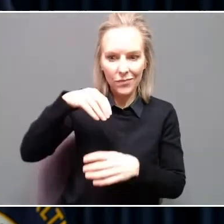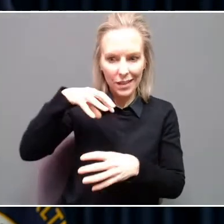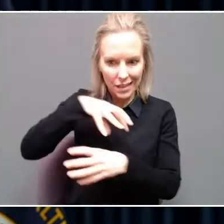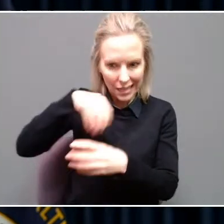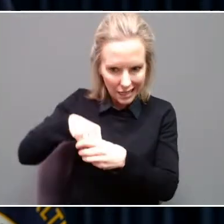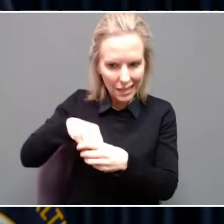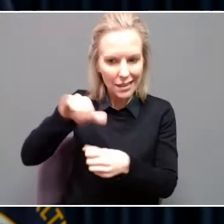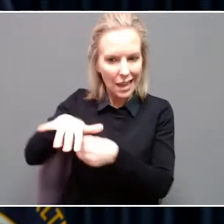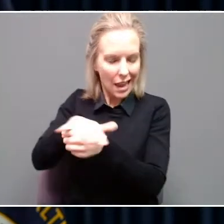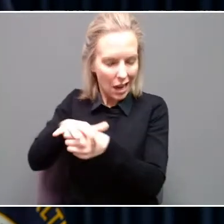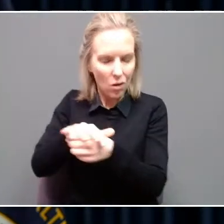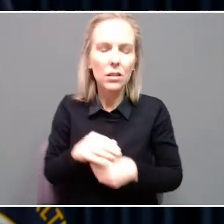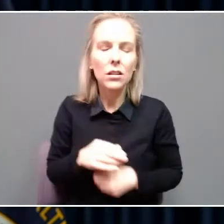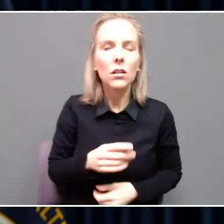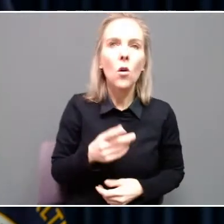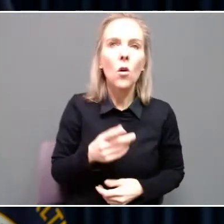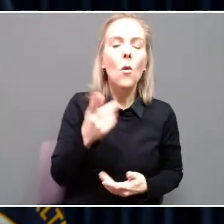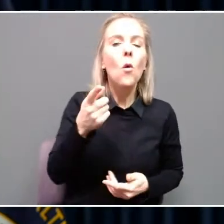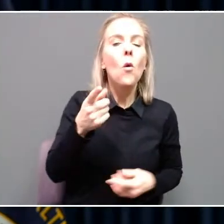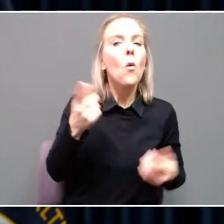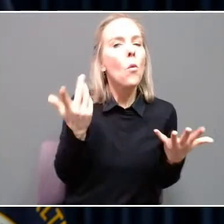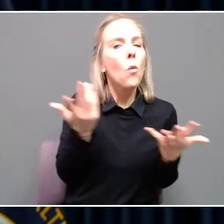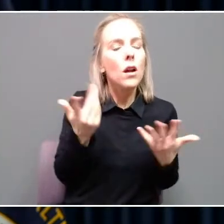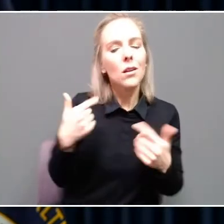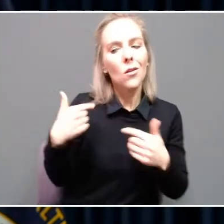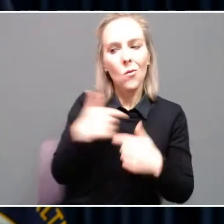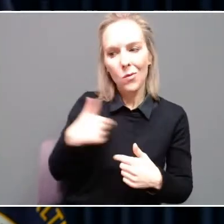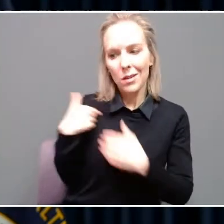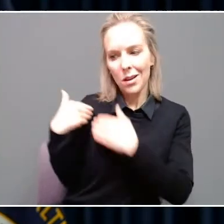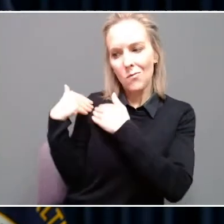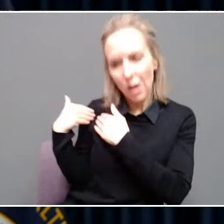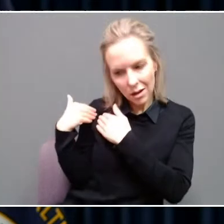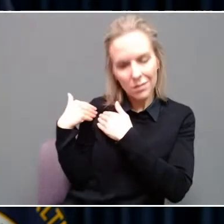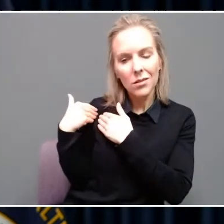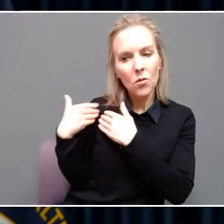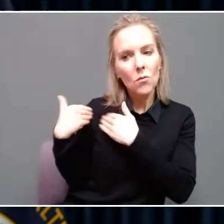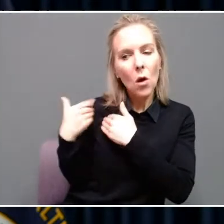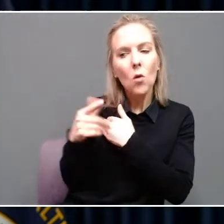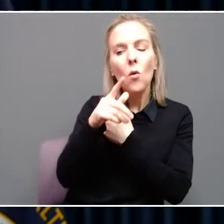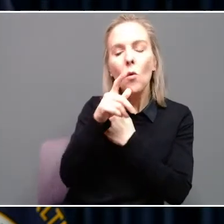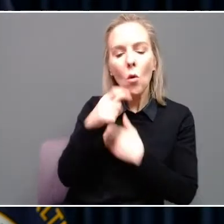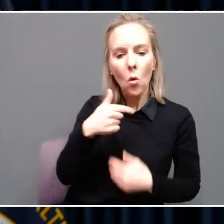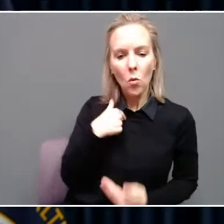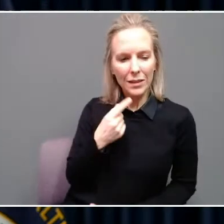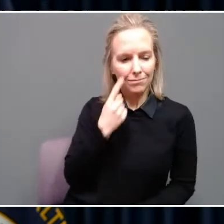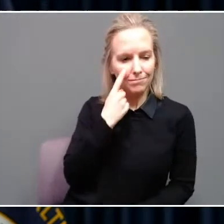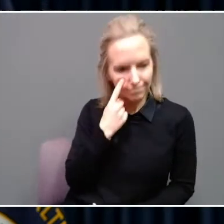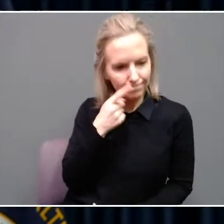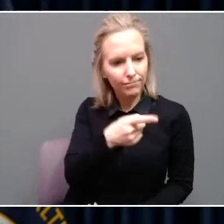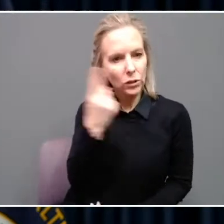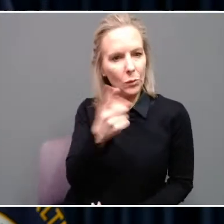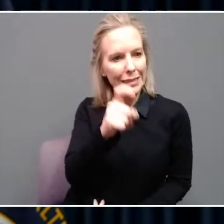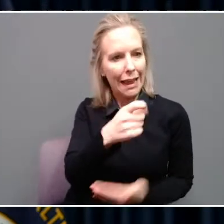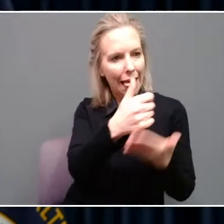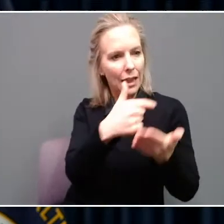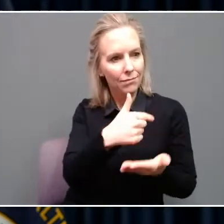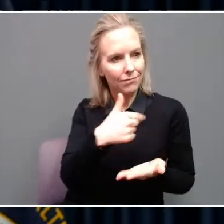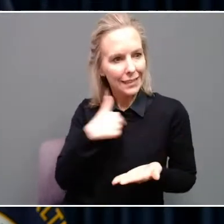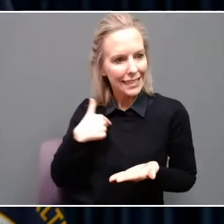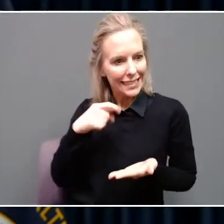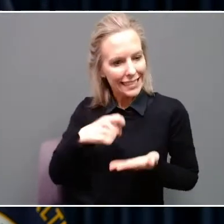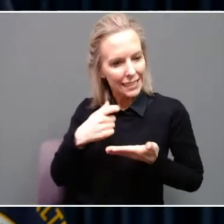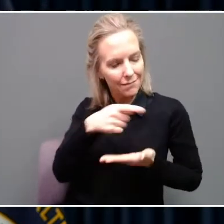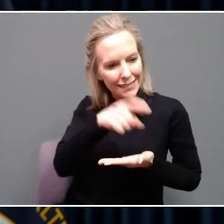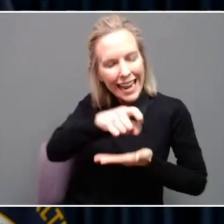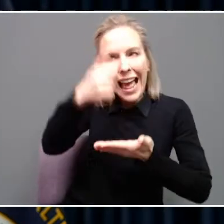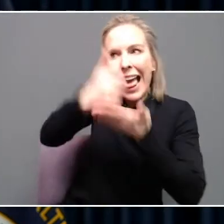us to make sure that when we see somebody in need of help, that we reach out and we get them to reach out.